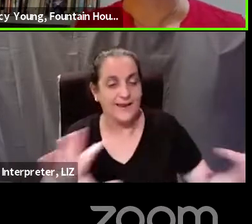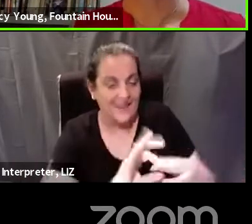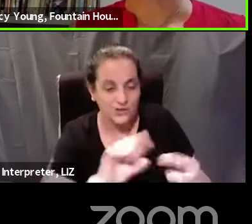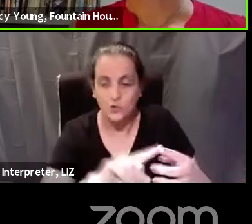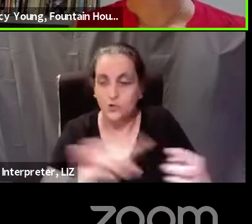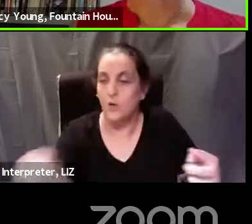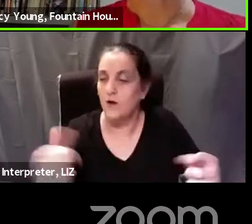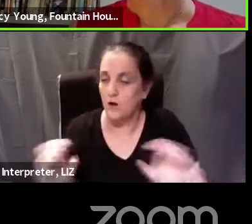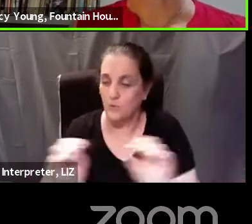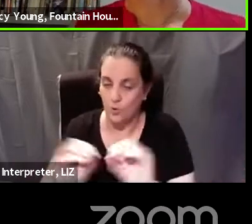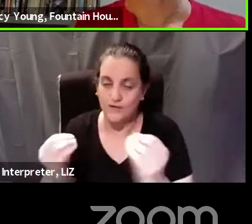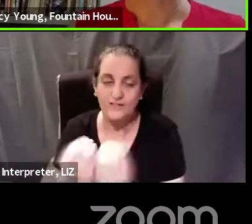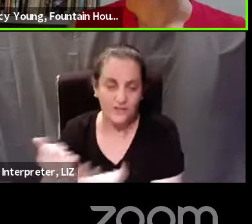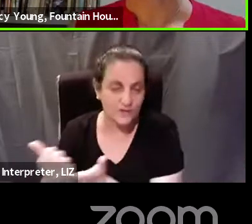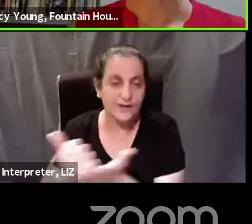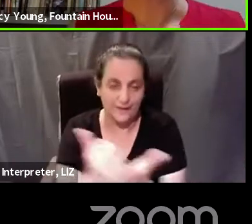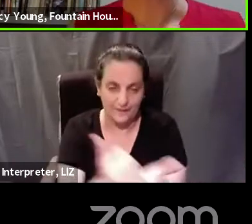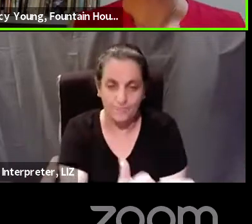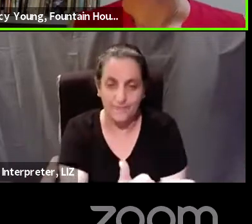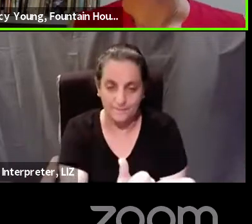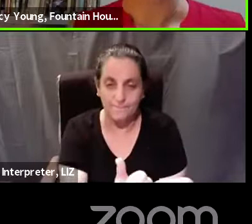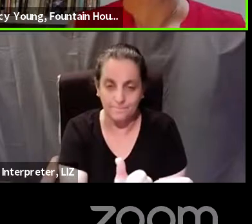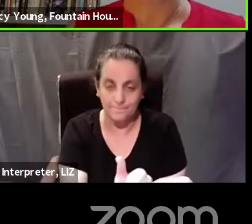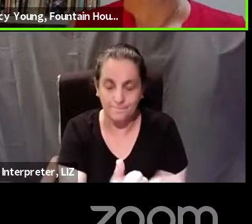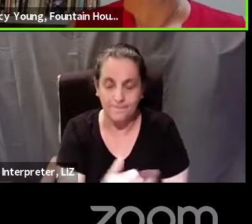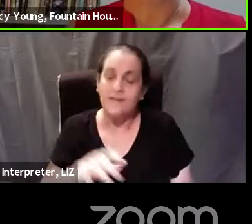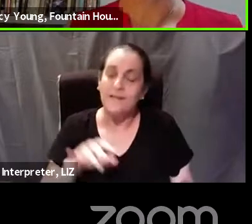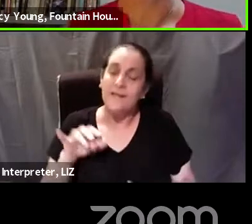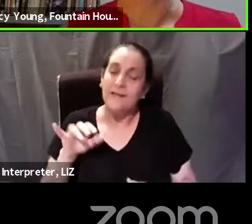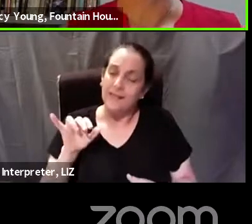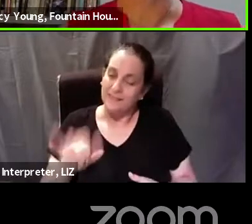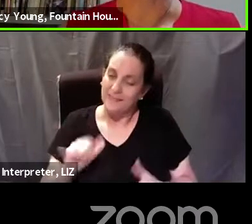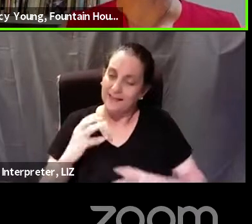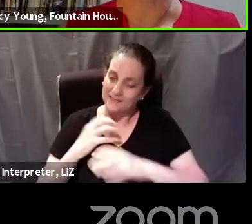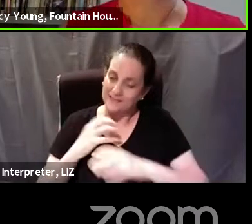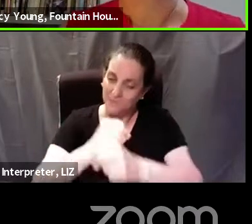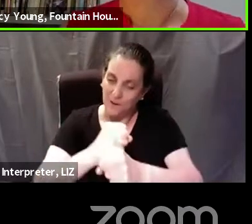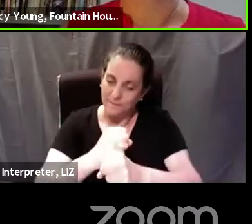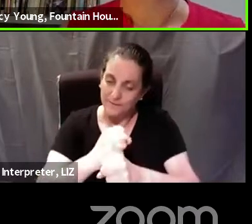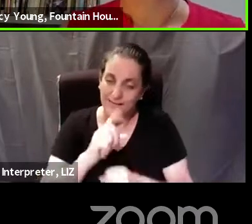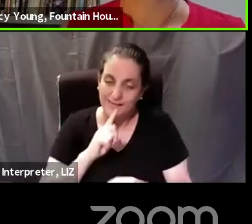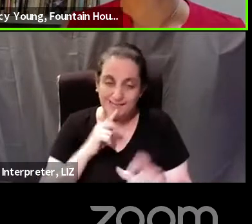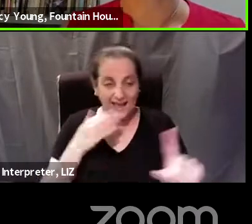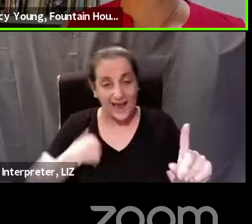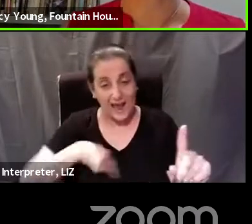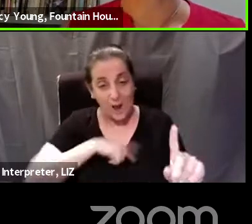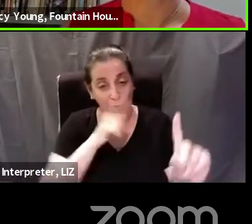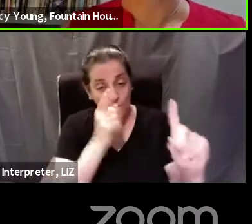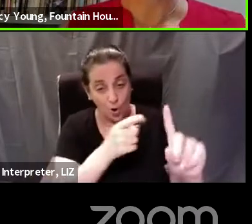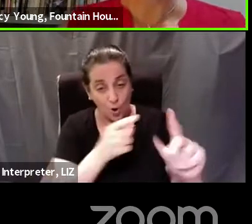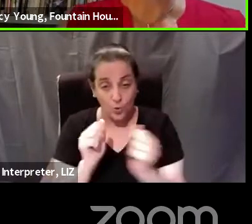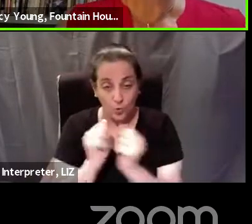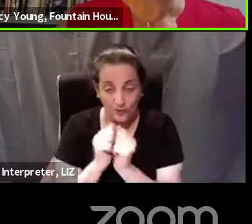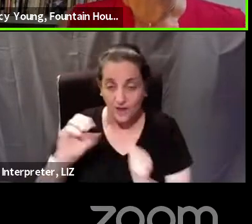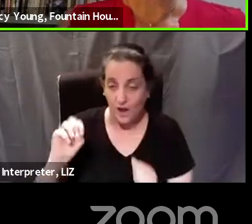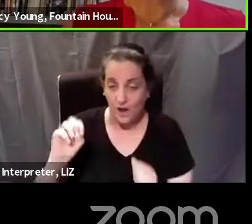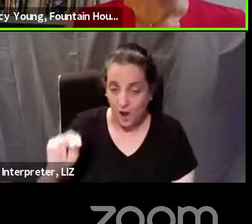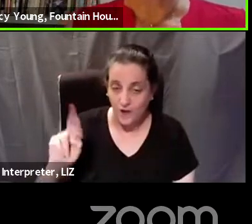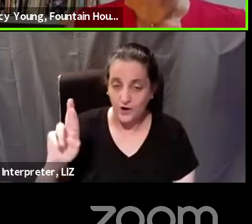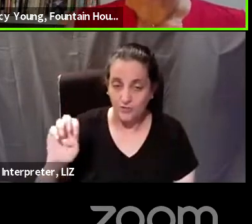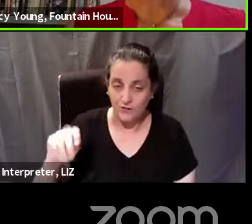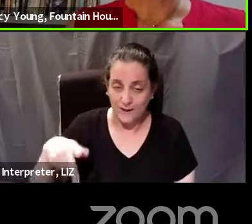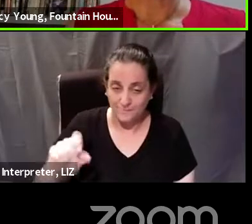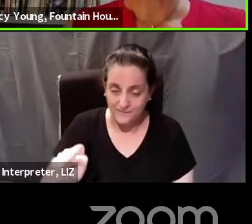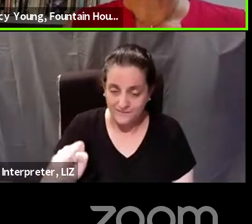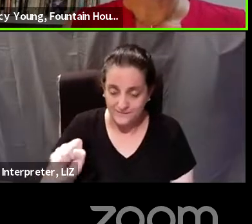at. So, just to kind of sum it all up, our goal with on-ramps is to